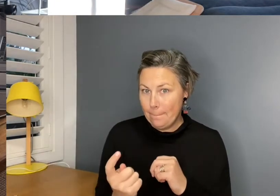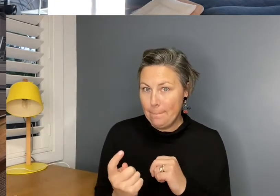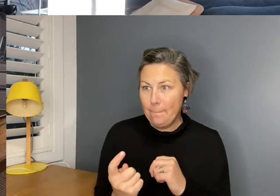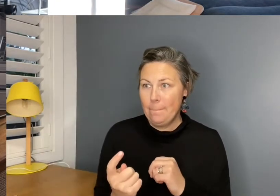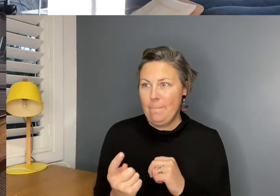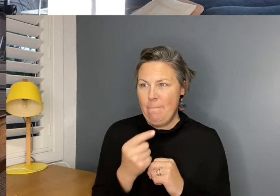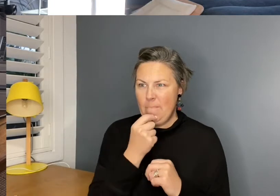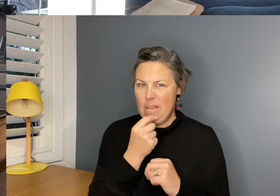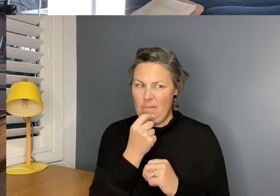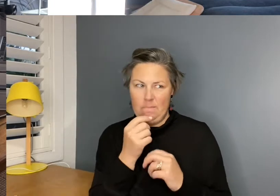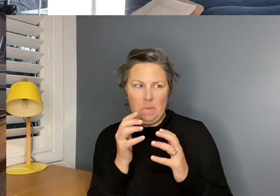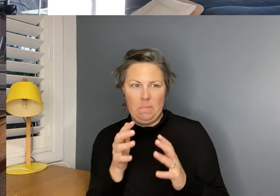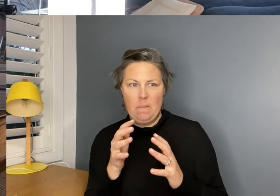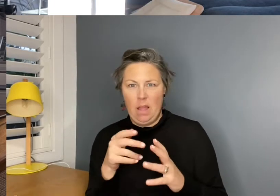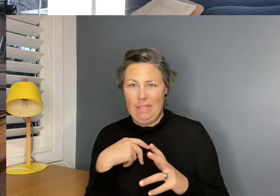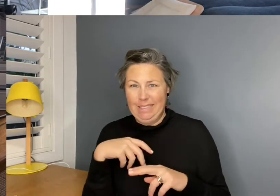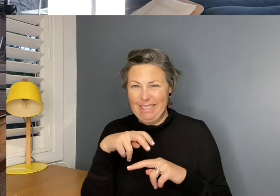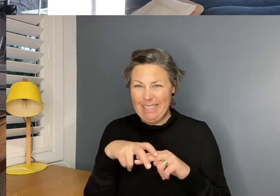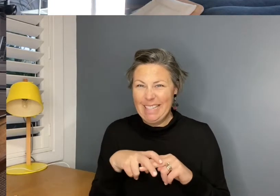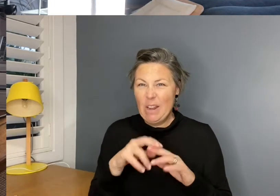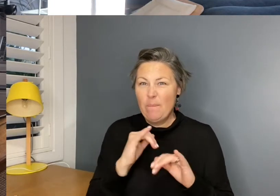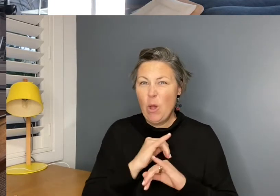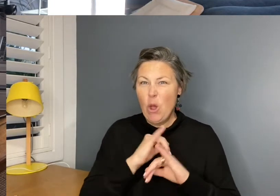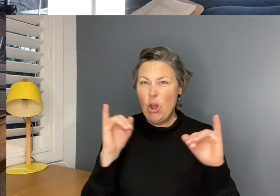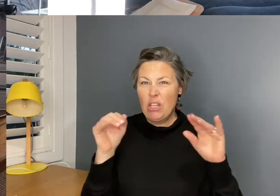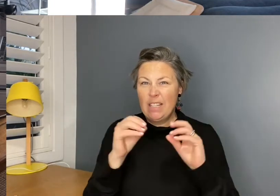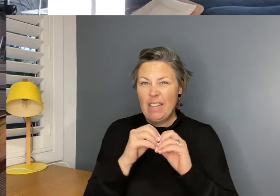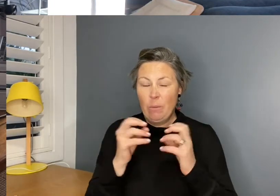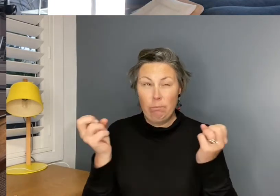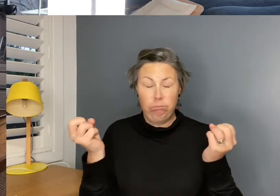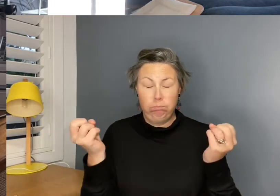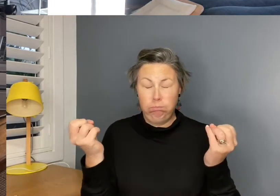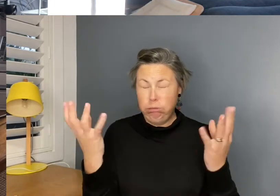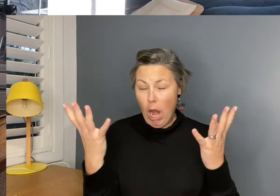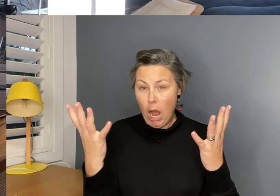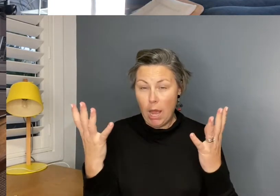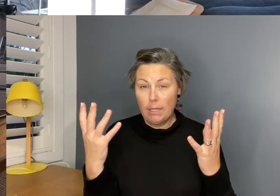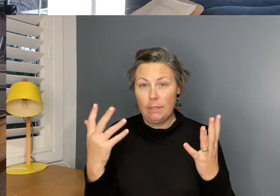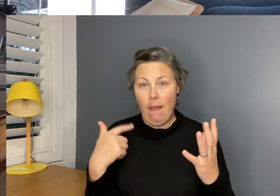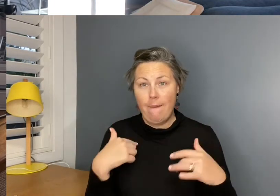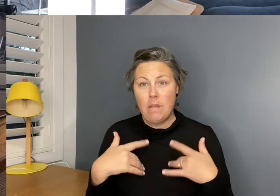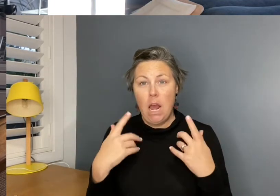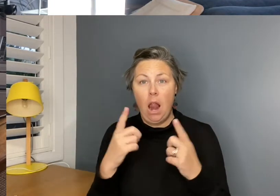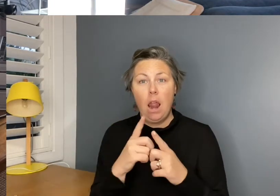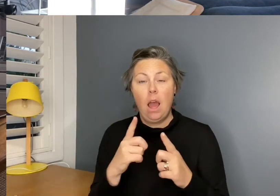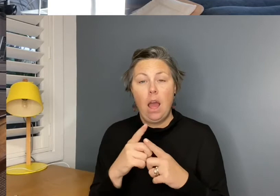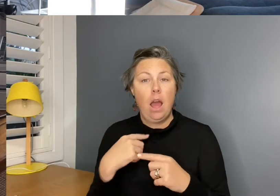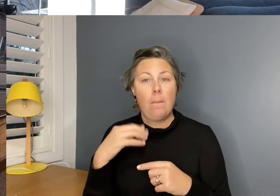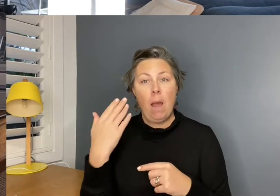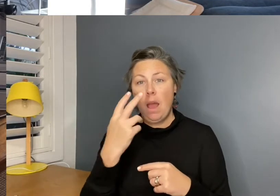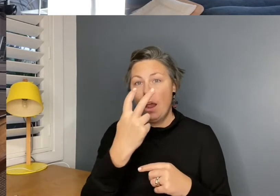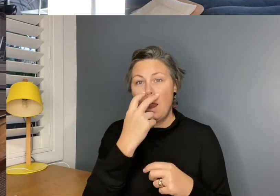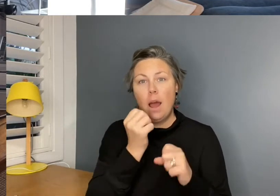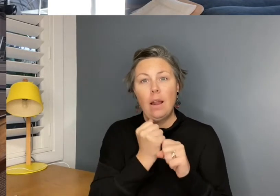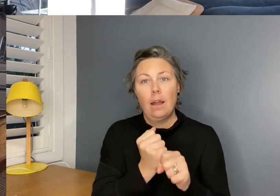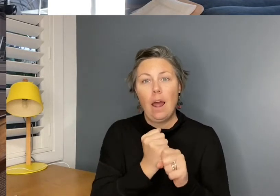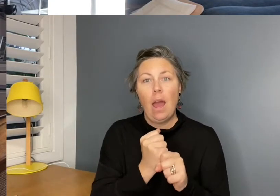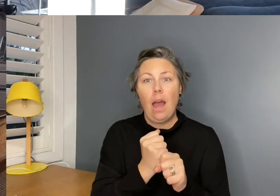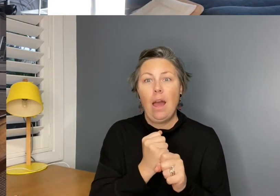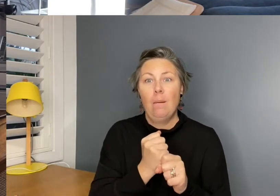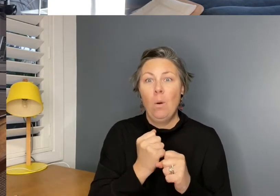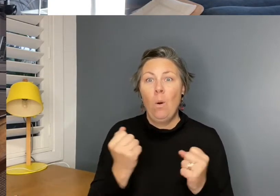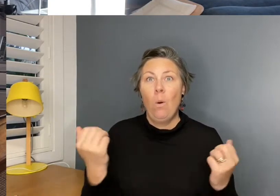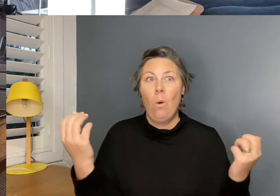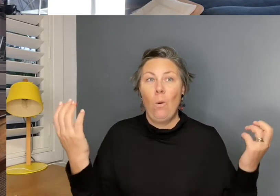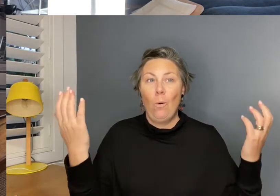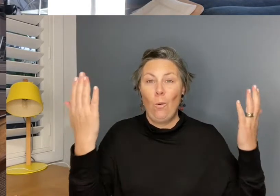of sitting in the emergency. Bright light, like bright really sterile bright lights. I felt like I'd been out clubbing all night and hadn't slept. Because You'd be pretty familiar with that feeling,